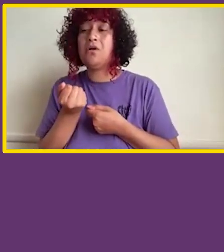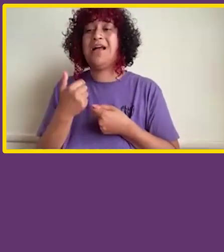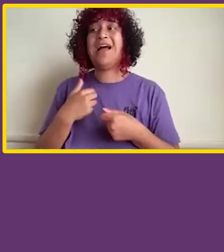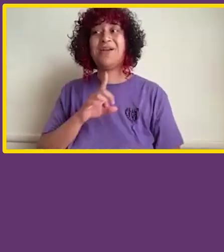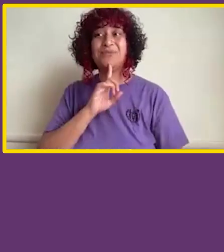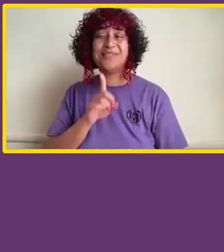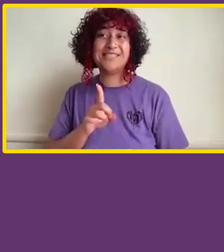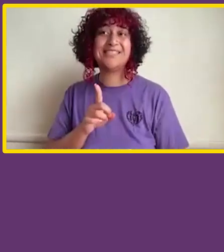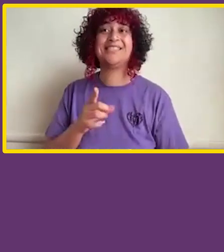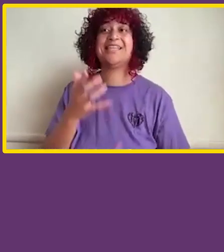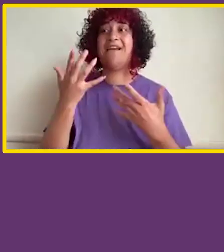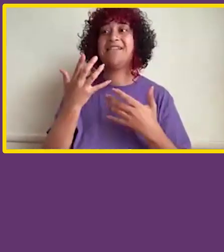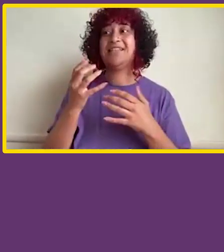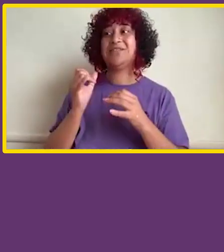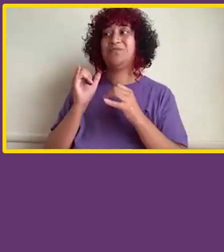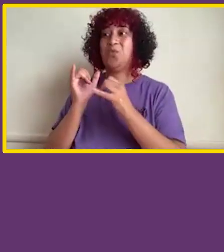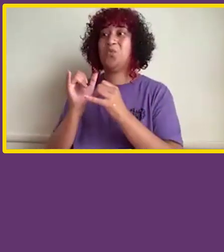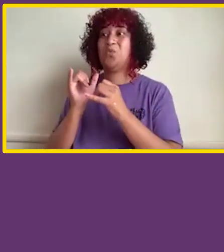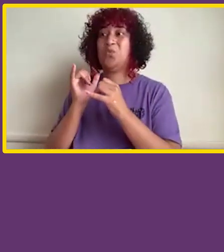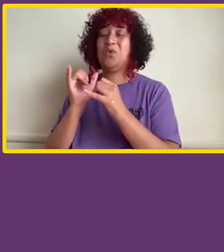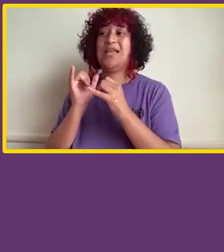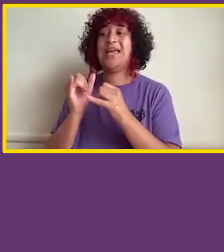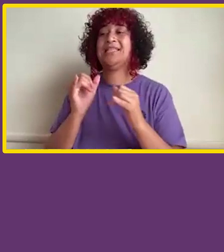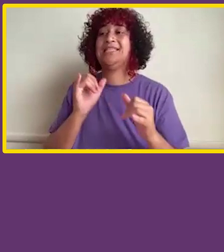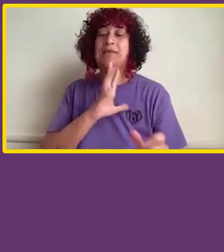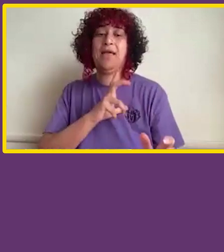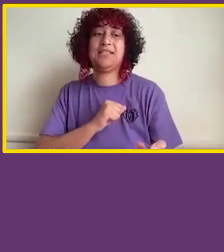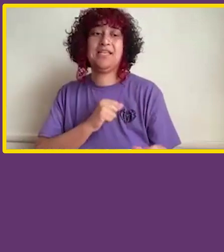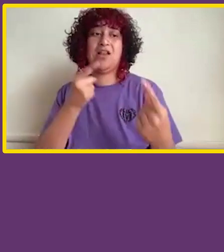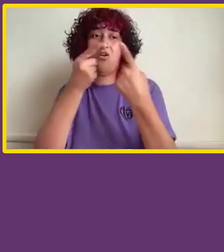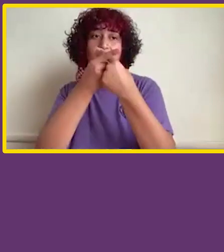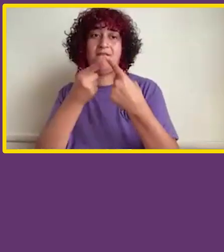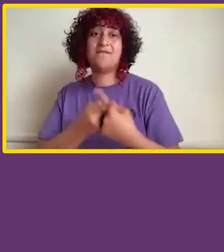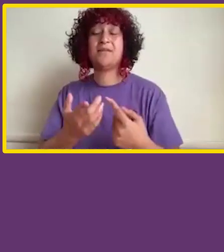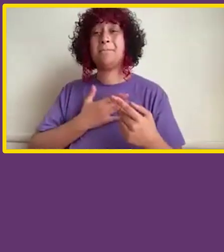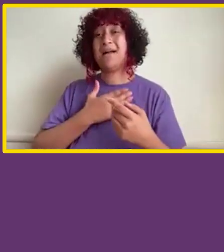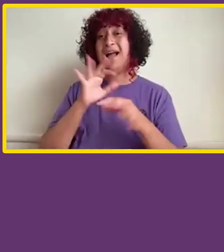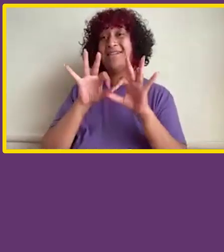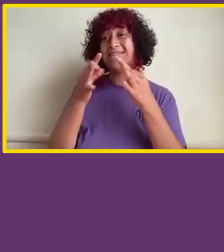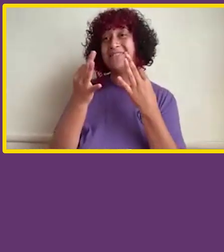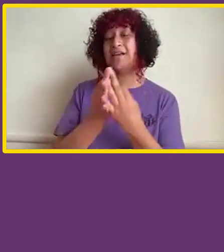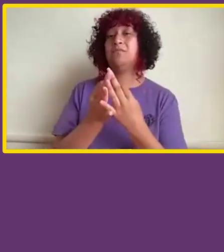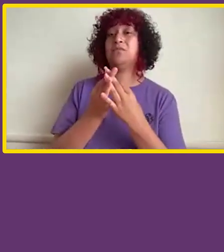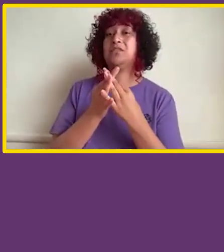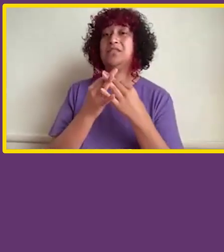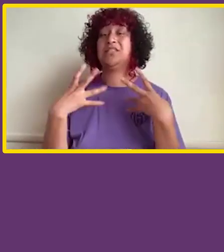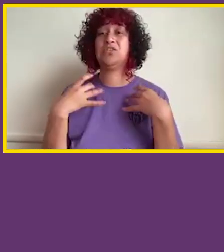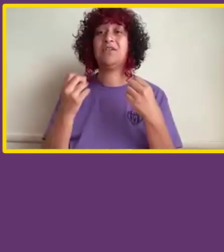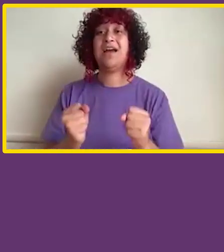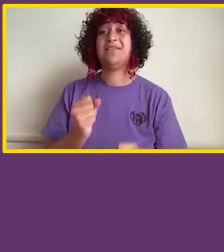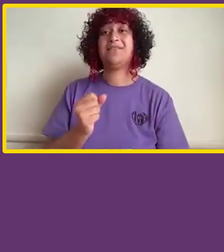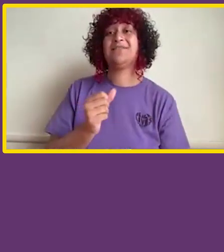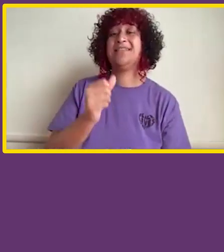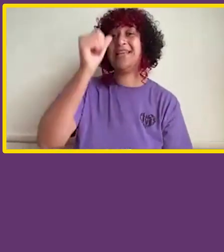really heavily relate in one way to the Palestinian conflict. My family were survivors of the India-Pakistan partition in